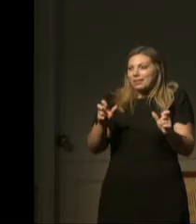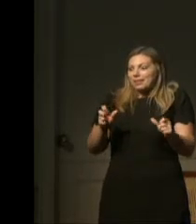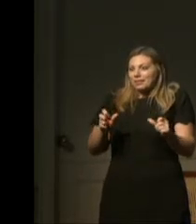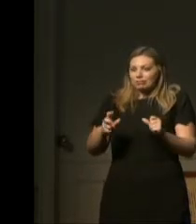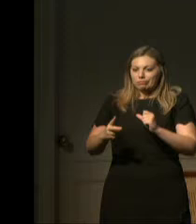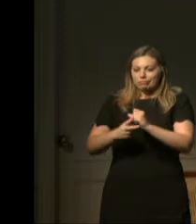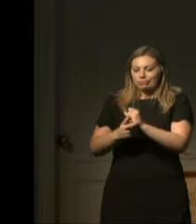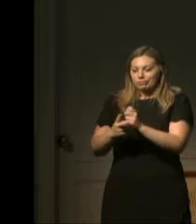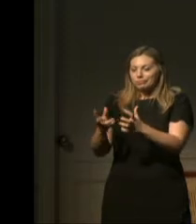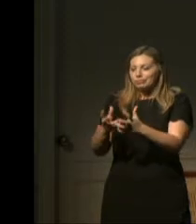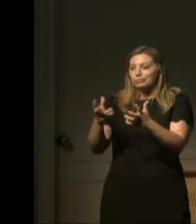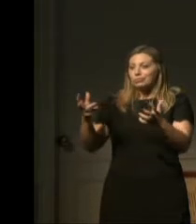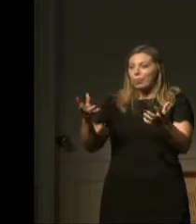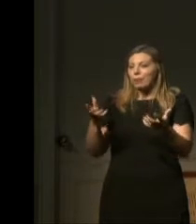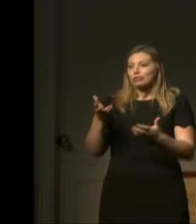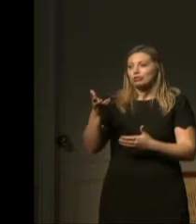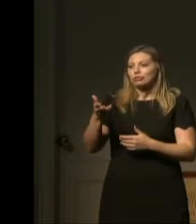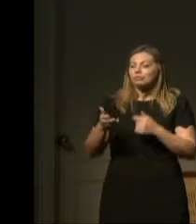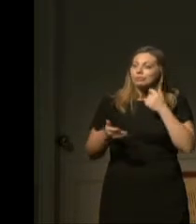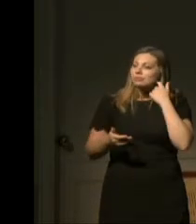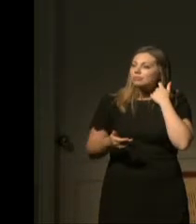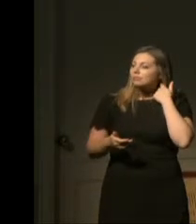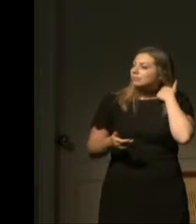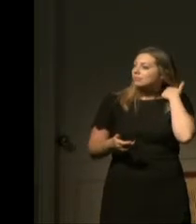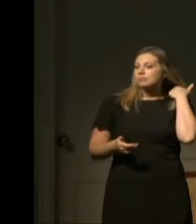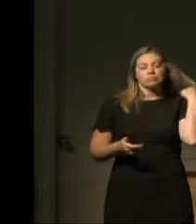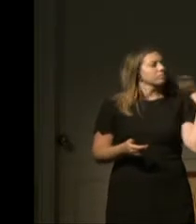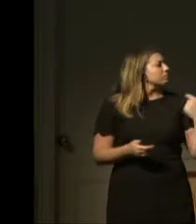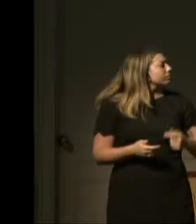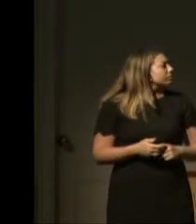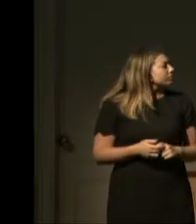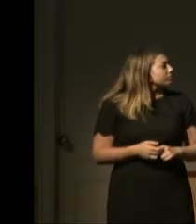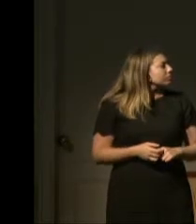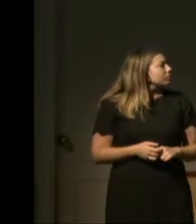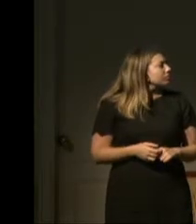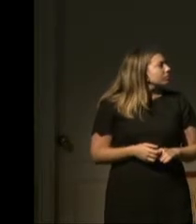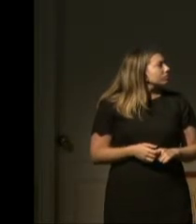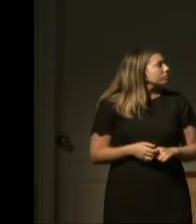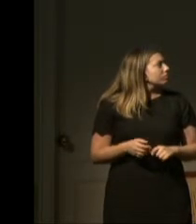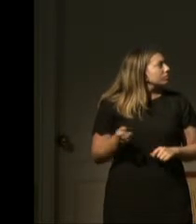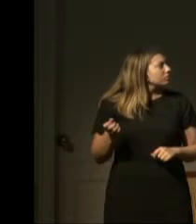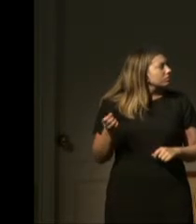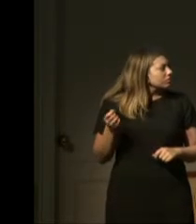for storage. But I would offer that Chip's